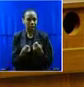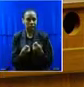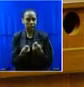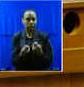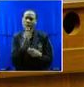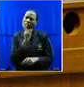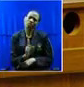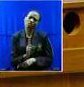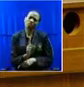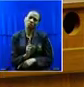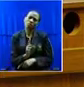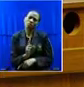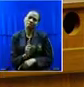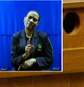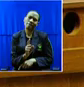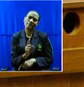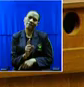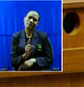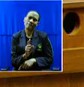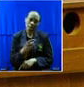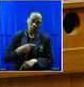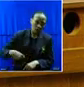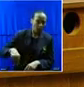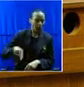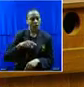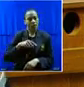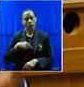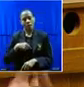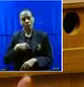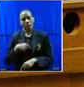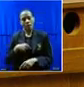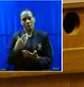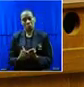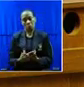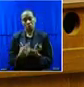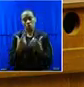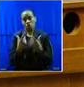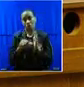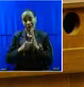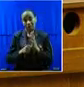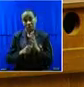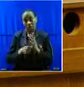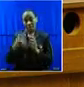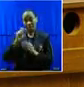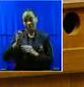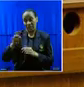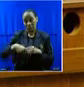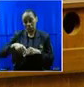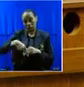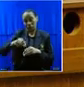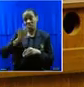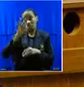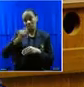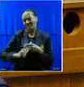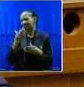dictate that we should only be able to do it for the next 3 months. We know